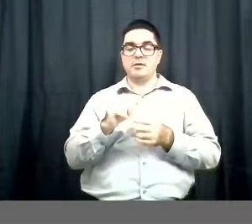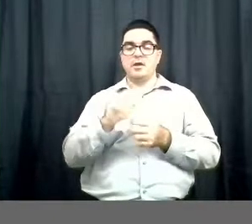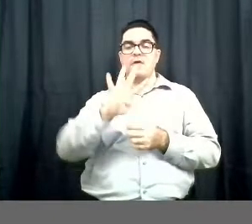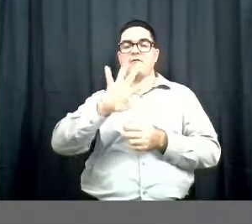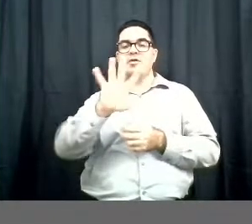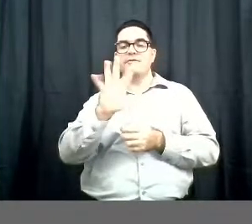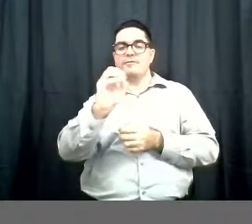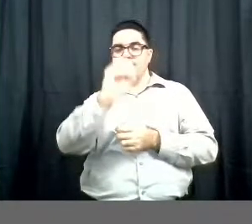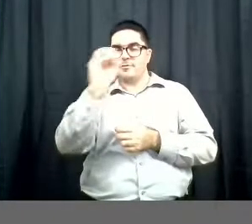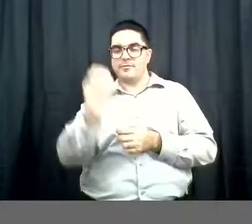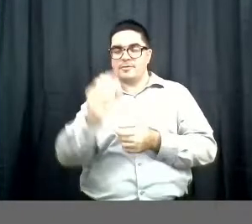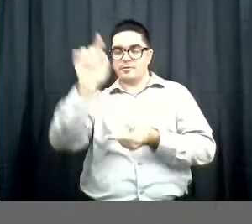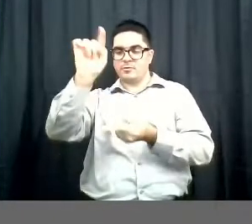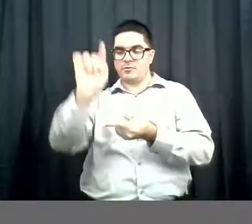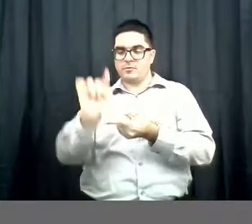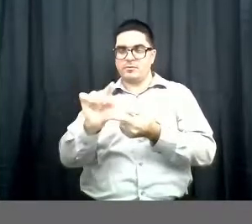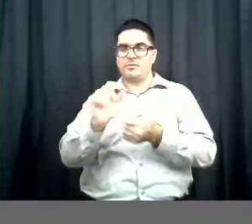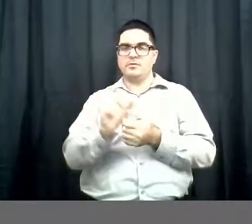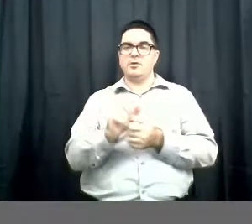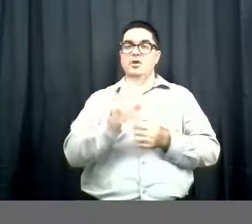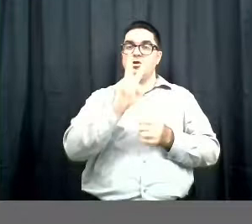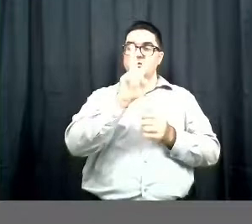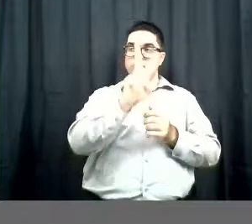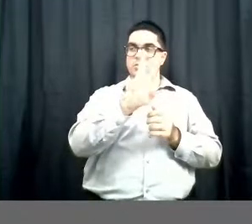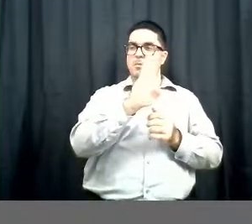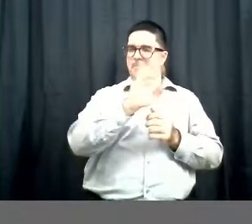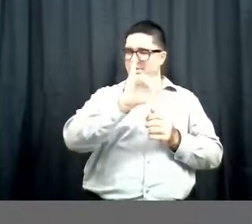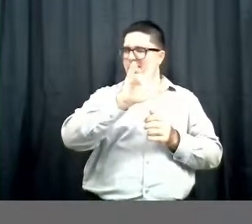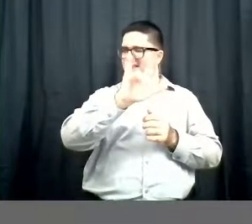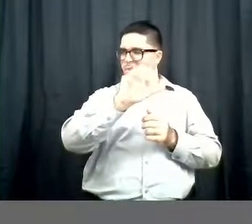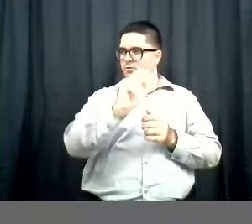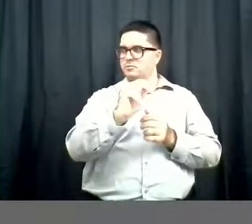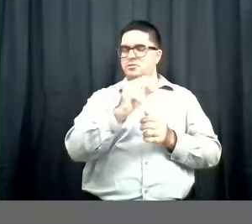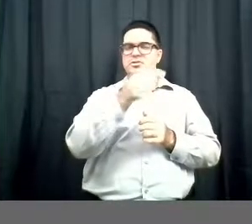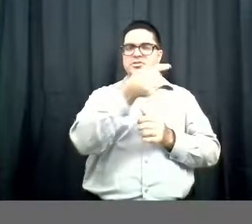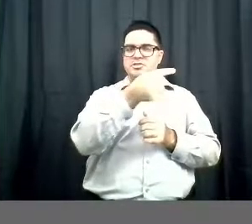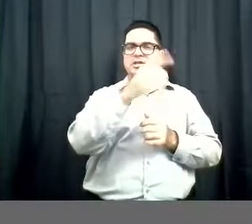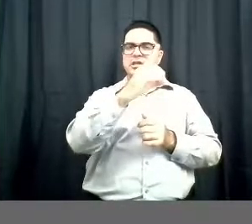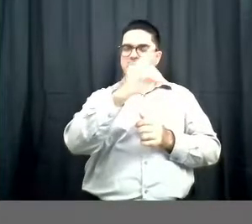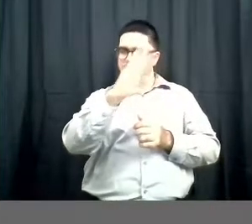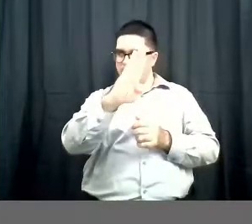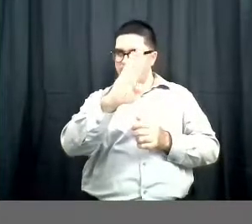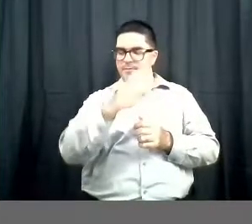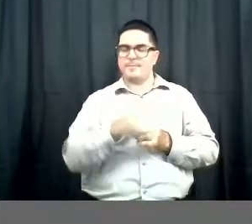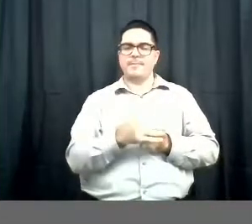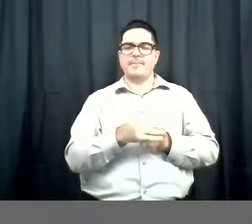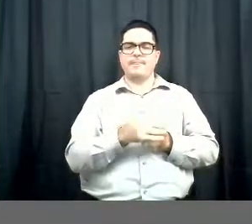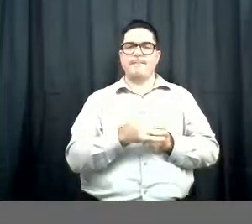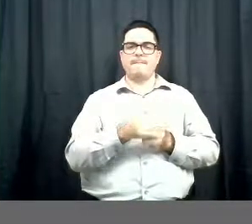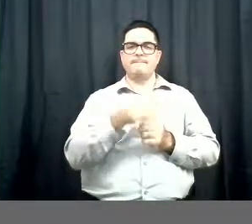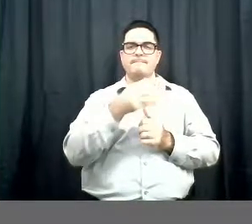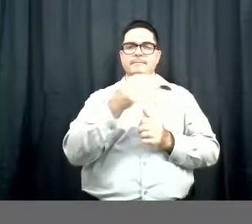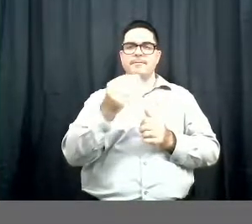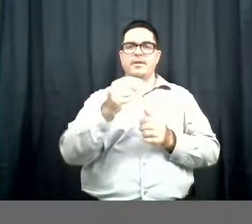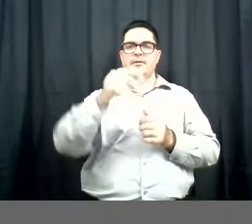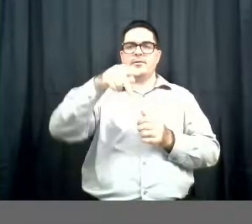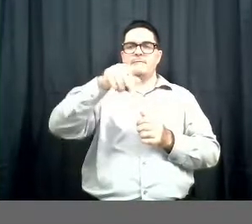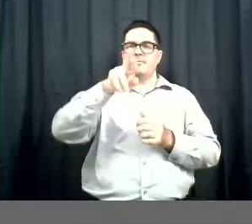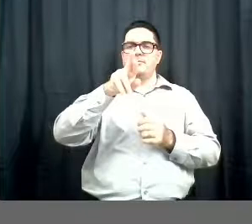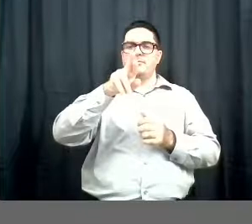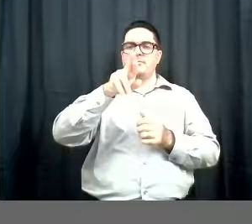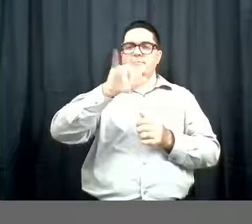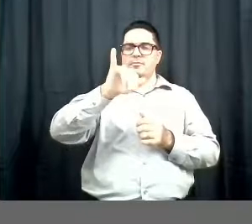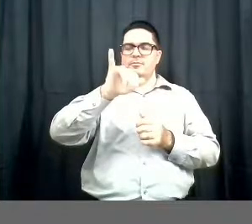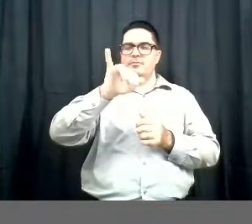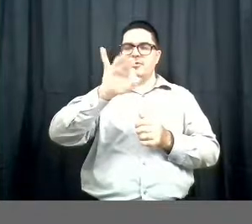approximately $2 billion at GDB, the smaller reduction that you see at PRIFA, the